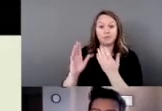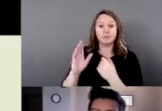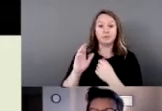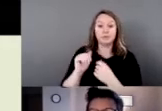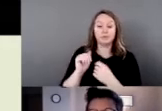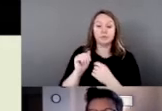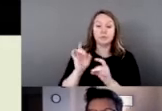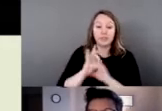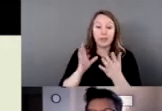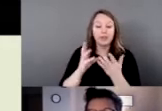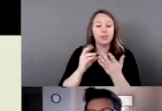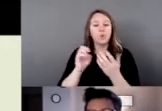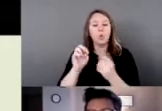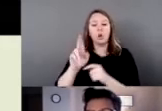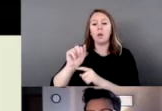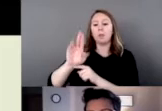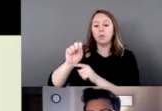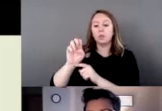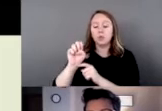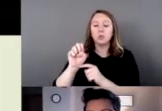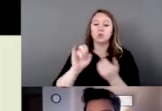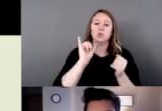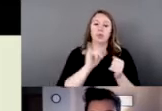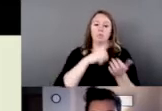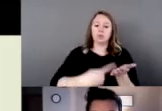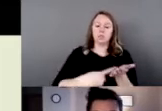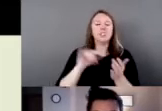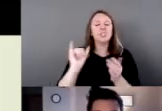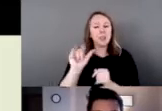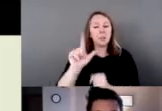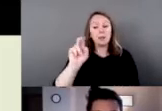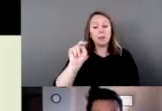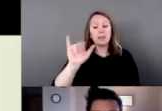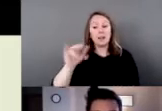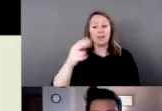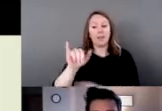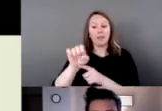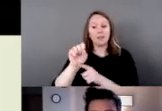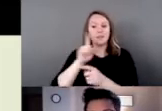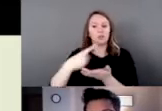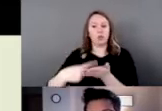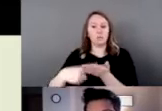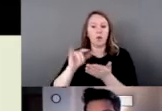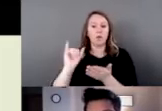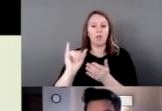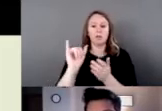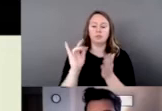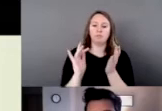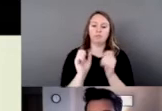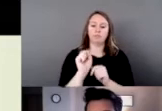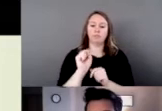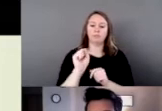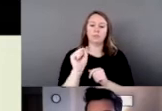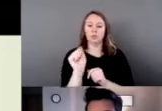last Tuesday when he talked about sexual victimization of men and boys. Then we're going to talk about how we